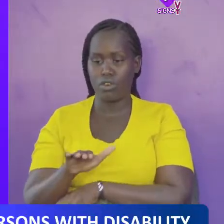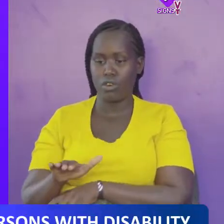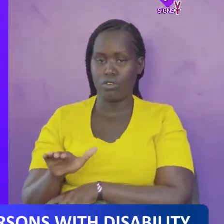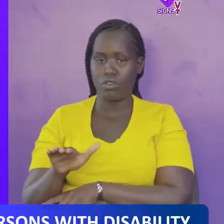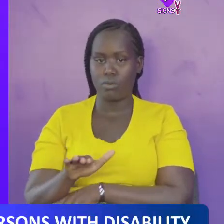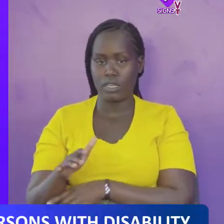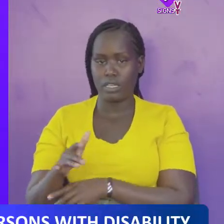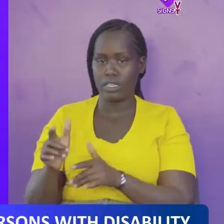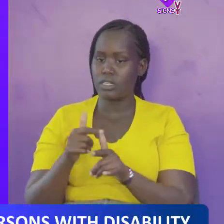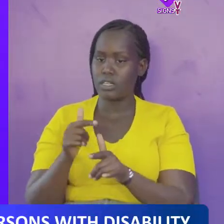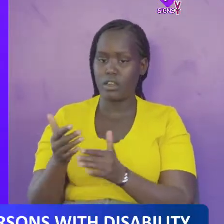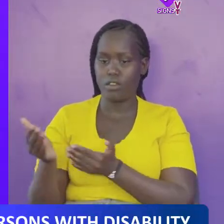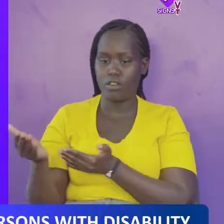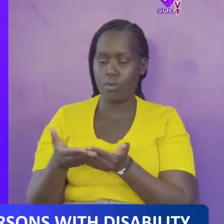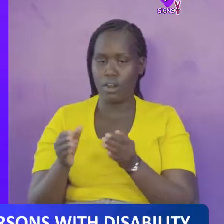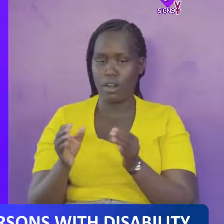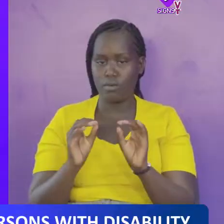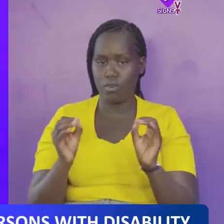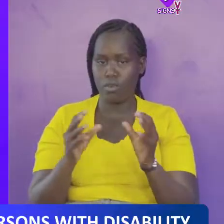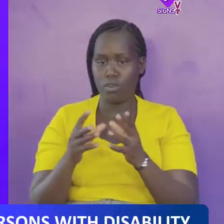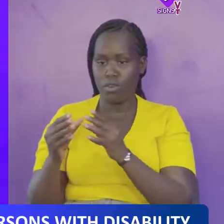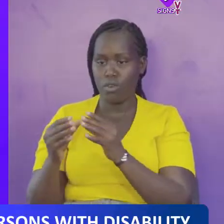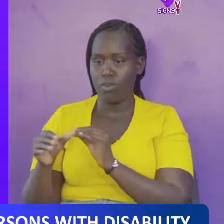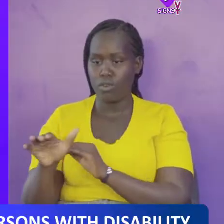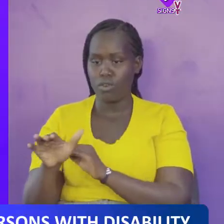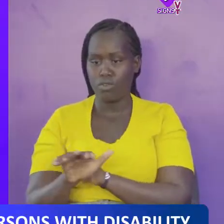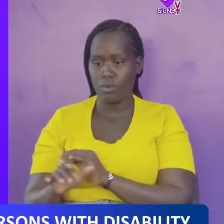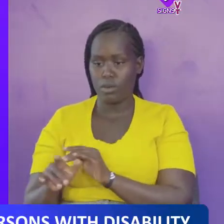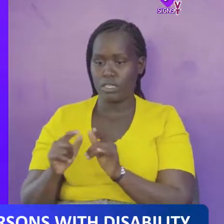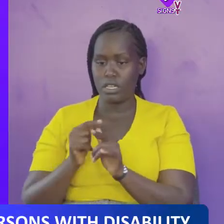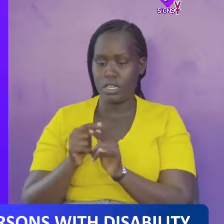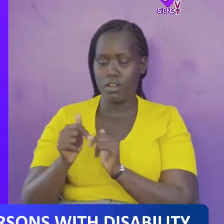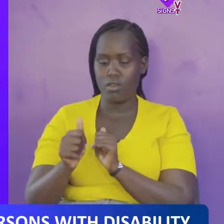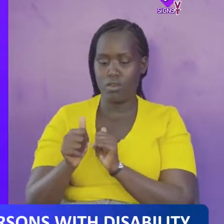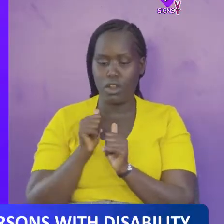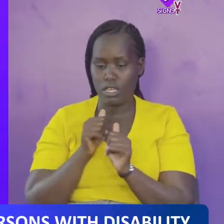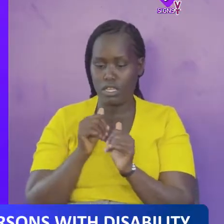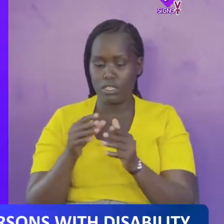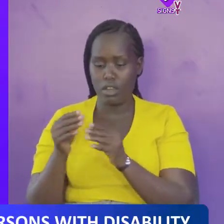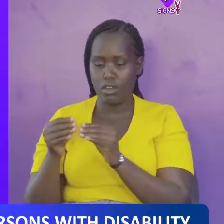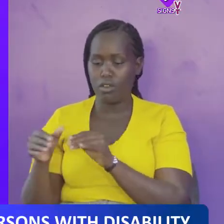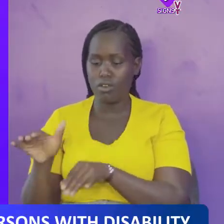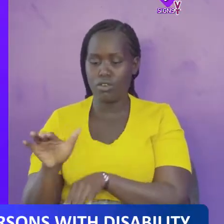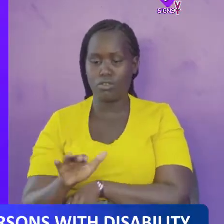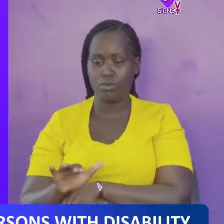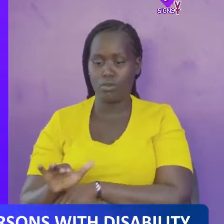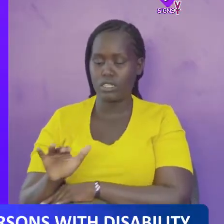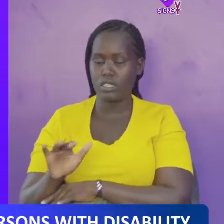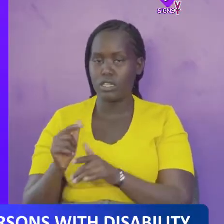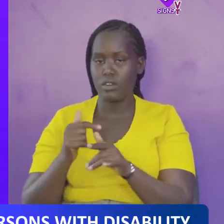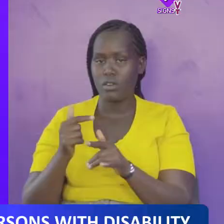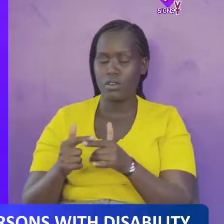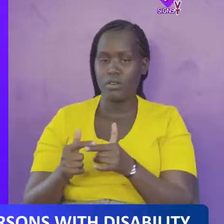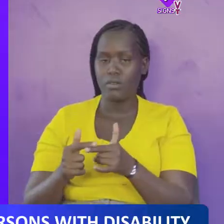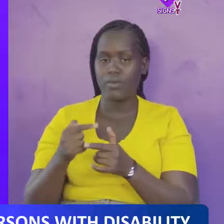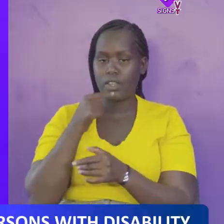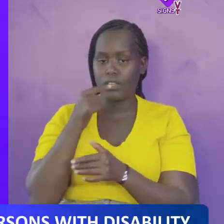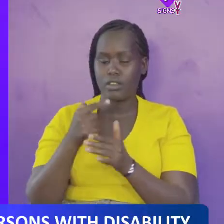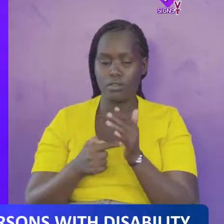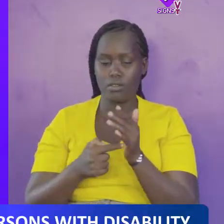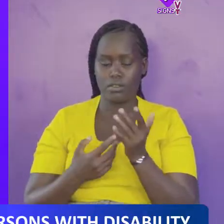not welcome. You go to places and you are rejected. You go to places and they refer to you with funny